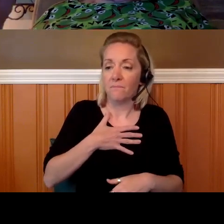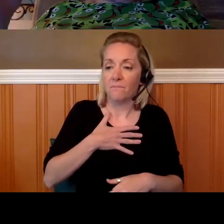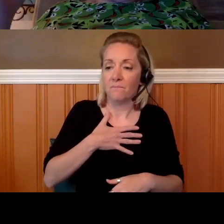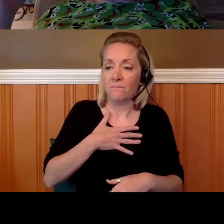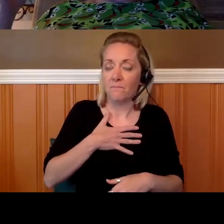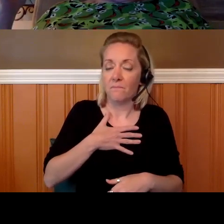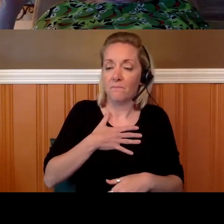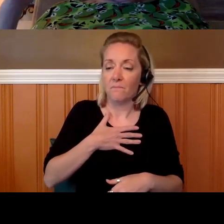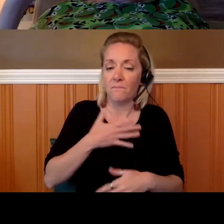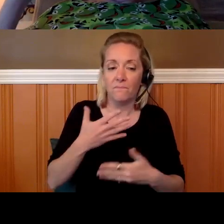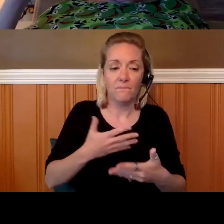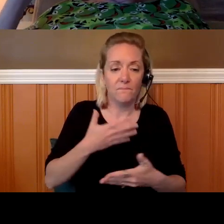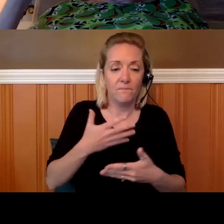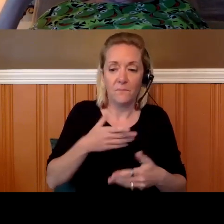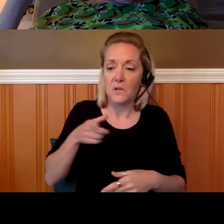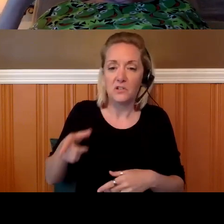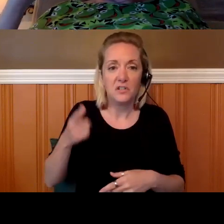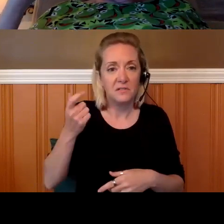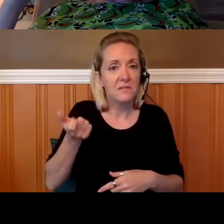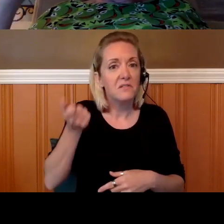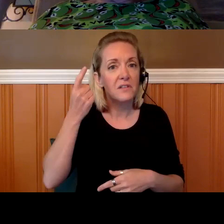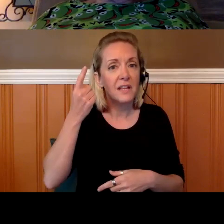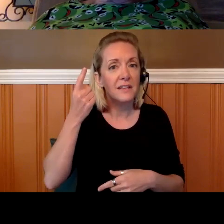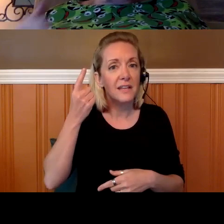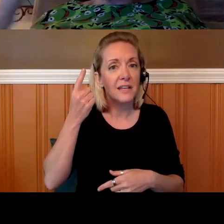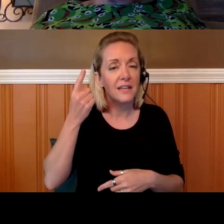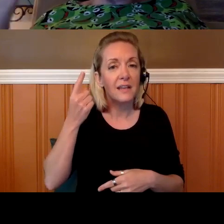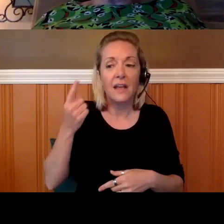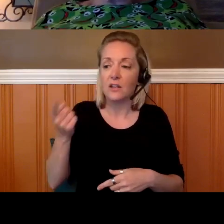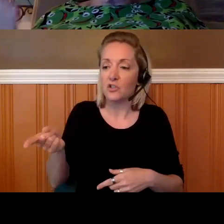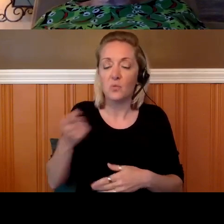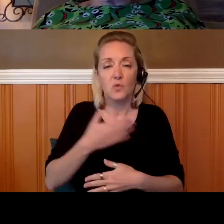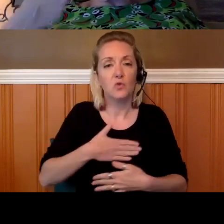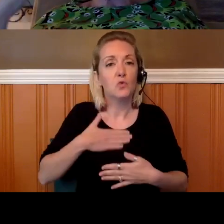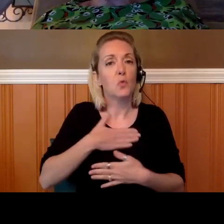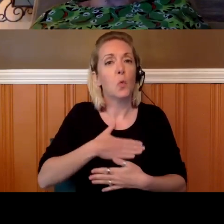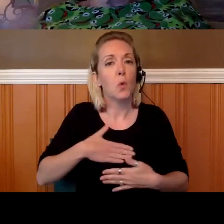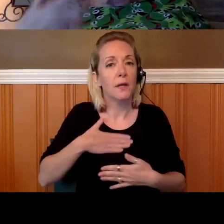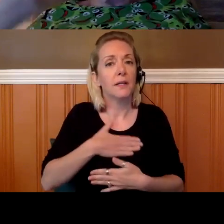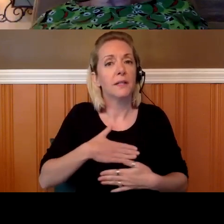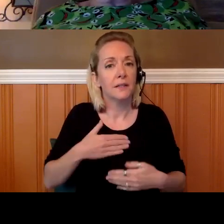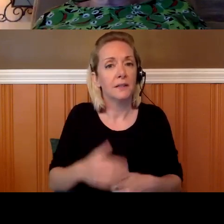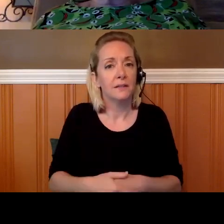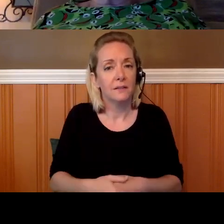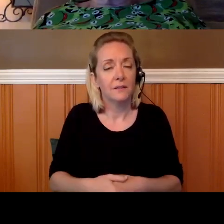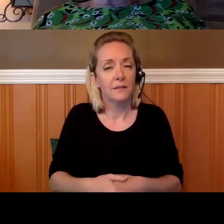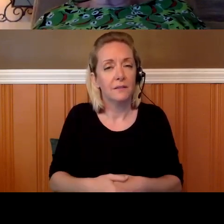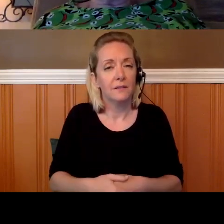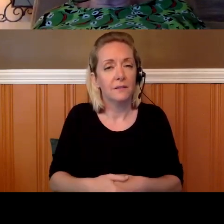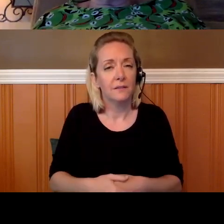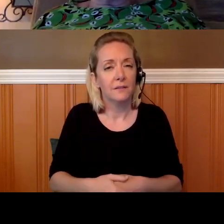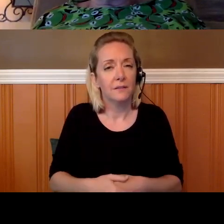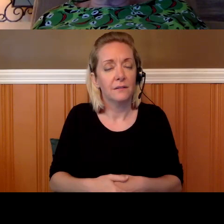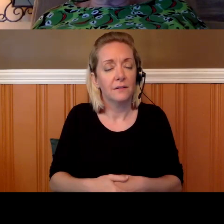that she was getting something, that it was an enjoyable activity for the two of them. So we